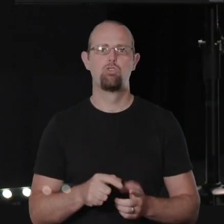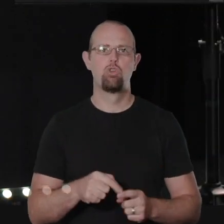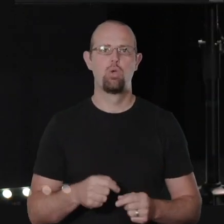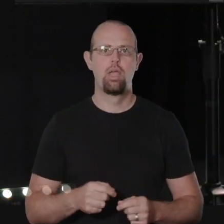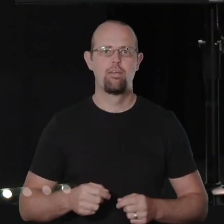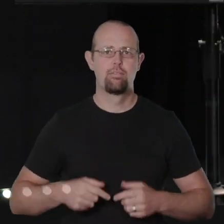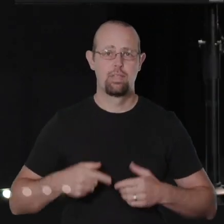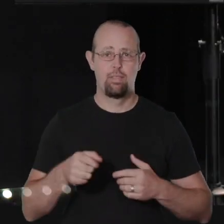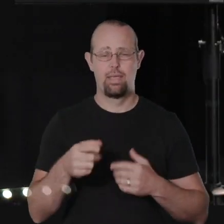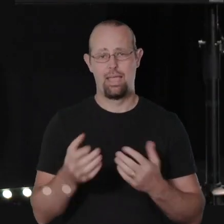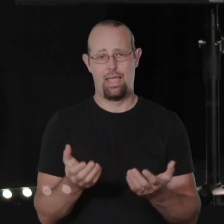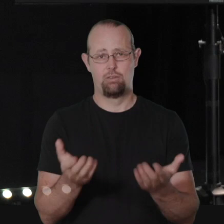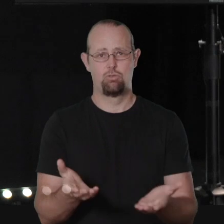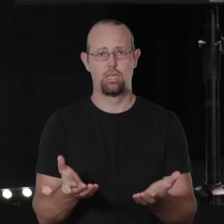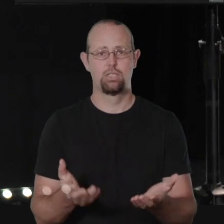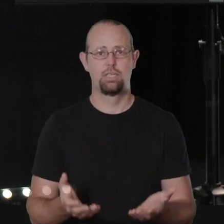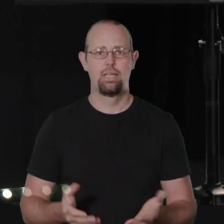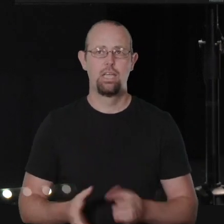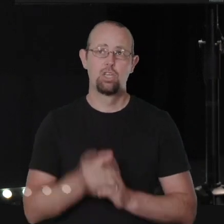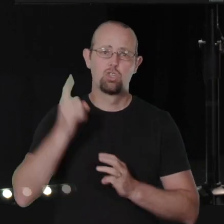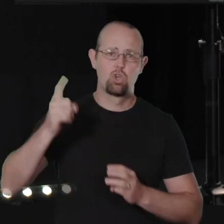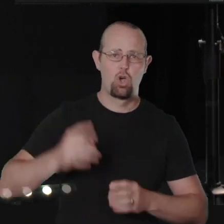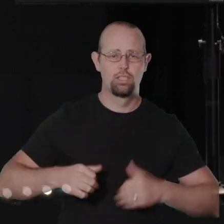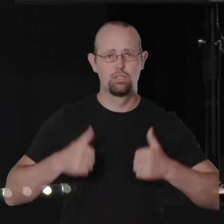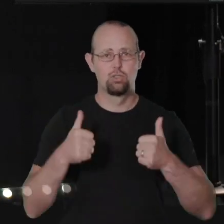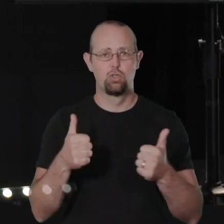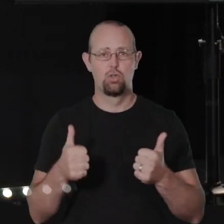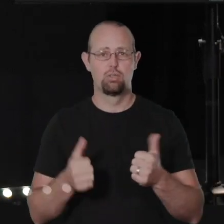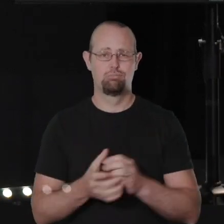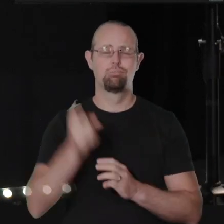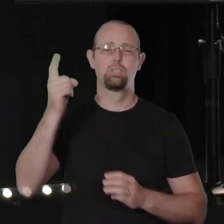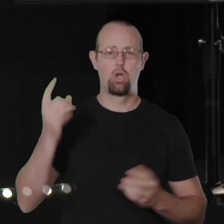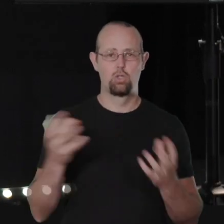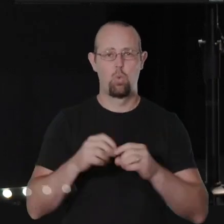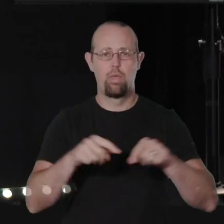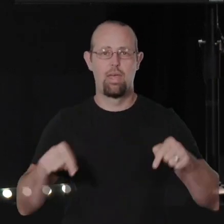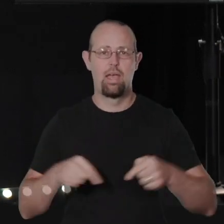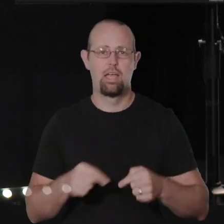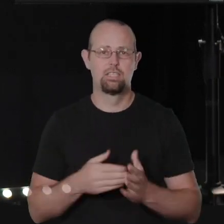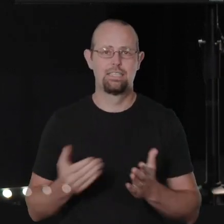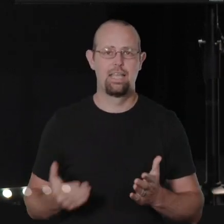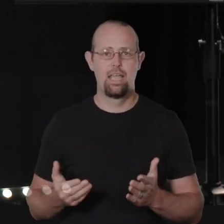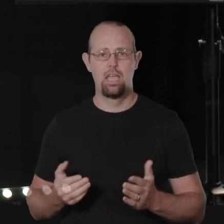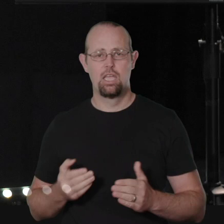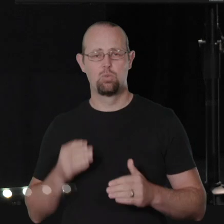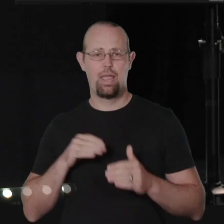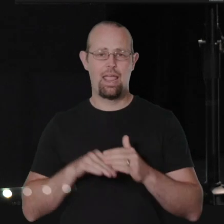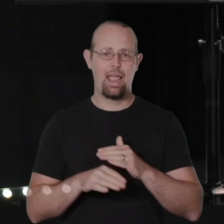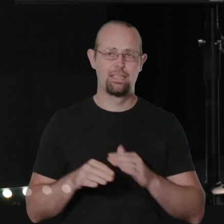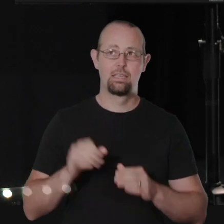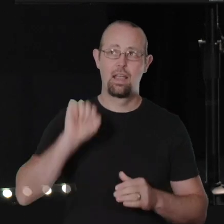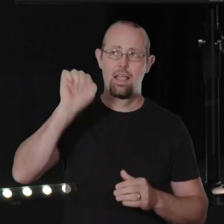generous introduction. God is good and God is with us today as we enter into His word